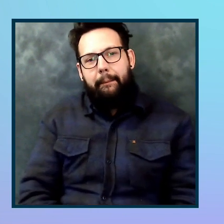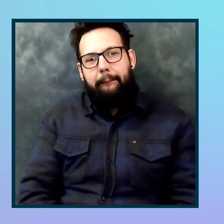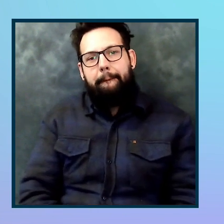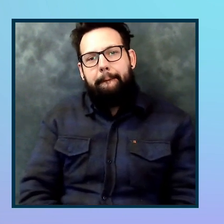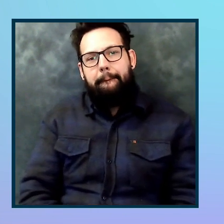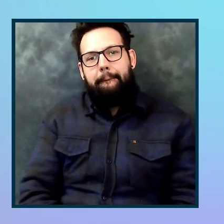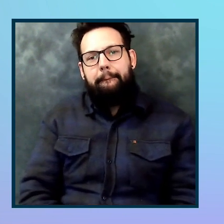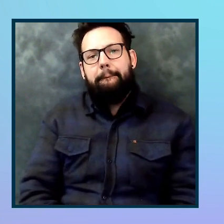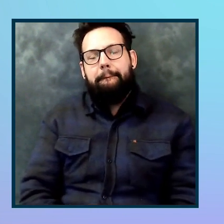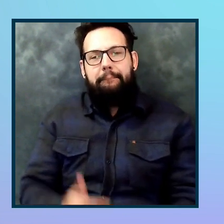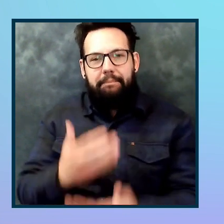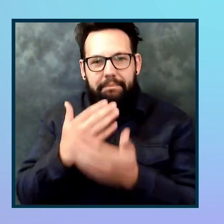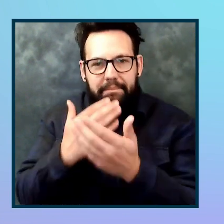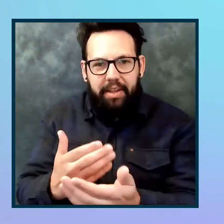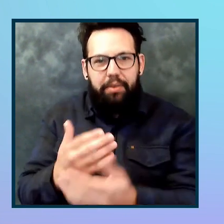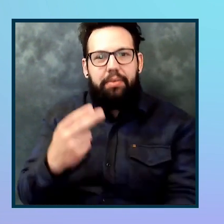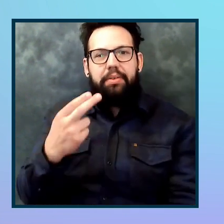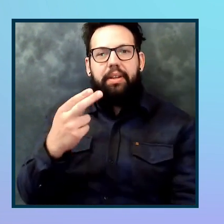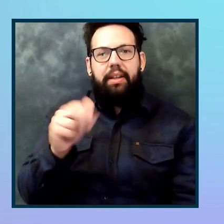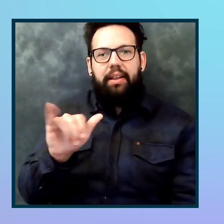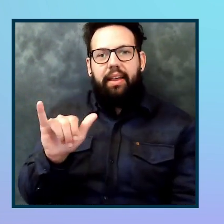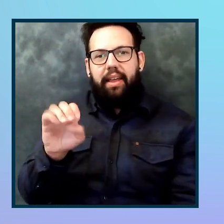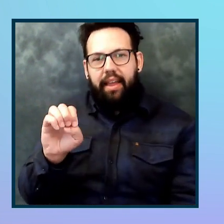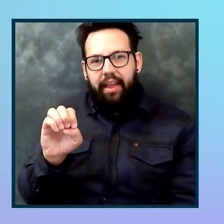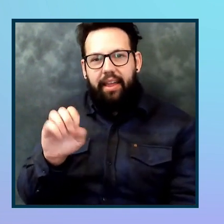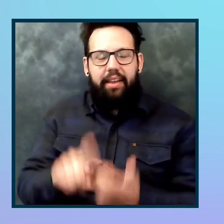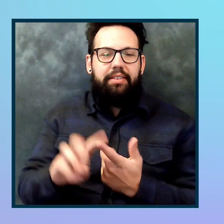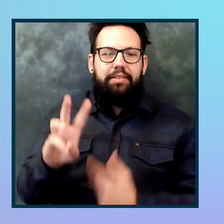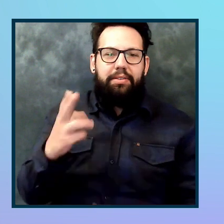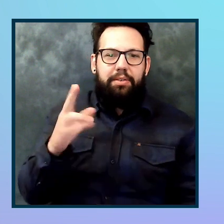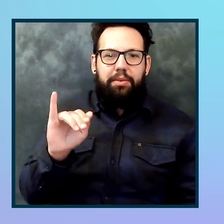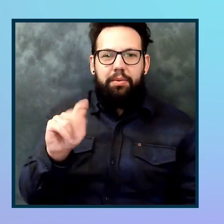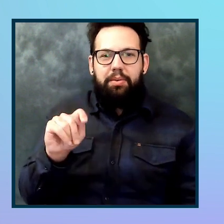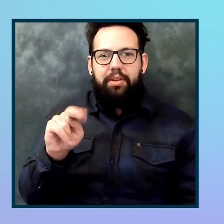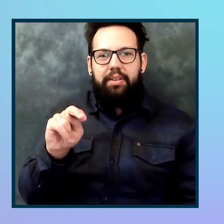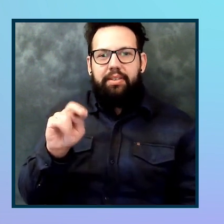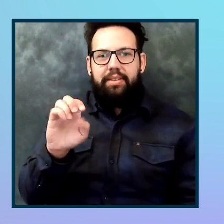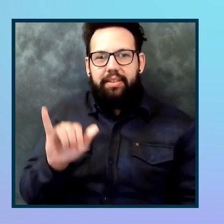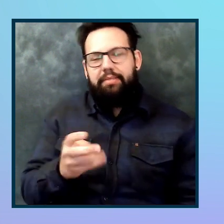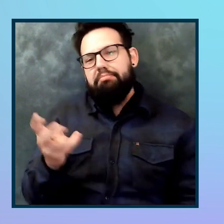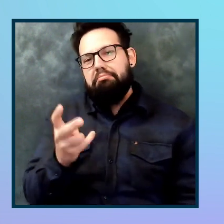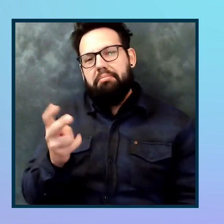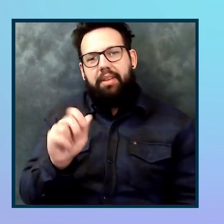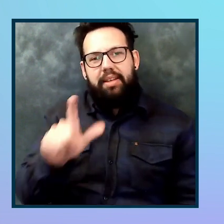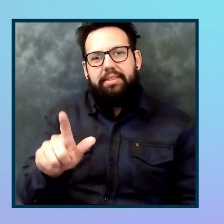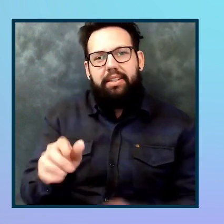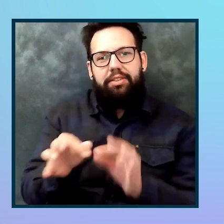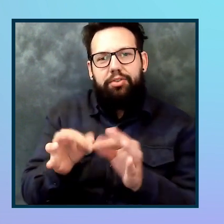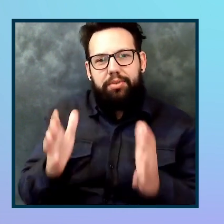say thank you to Whitney and Hay, our ASL or interpreters.